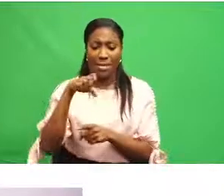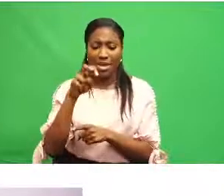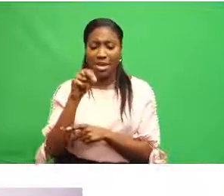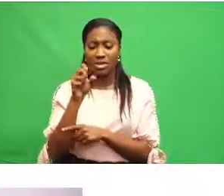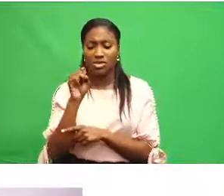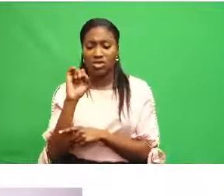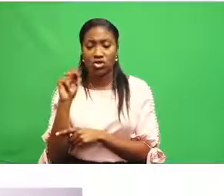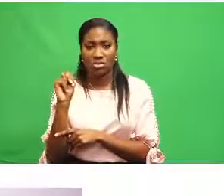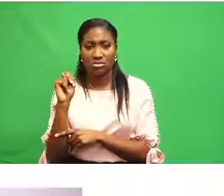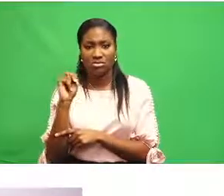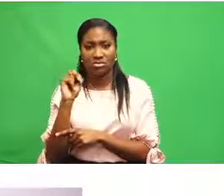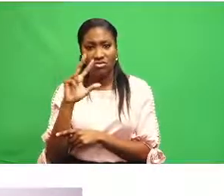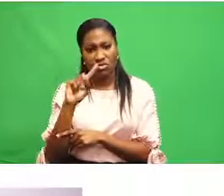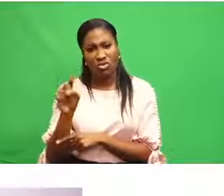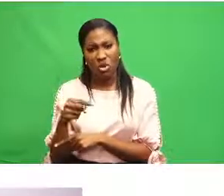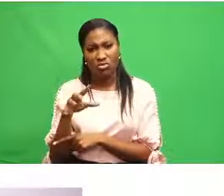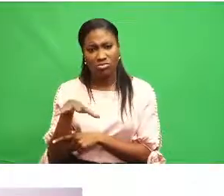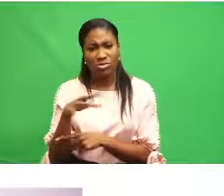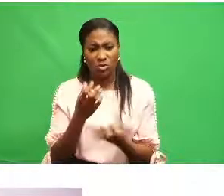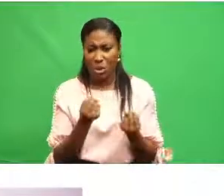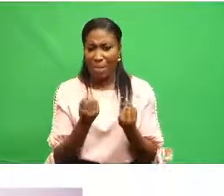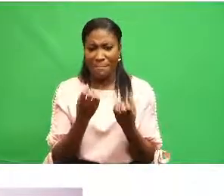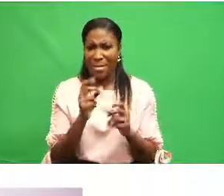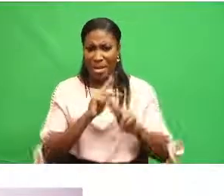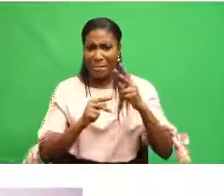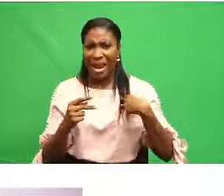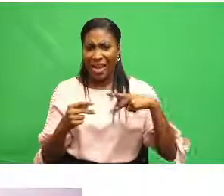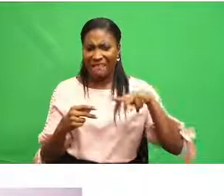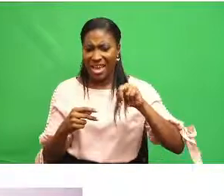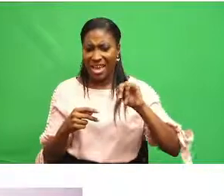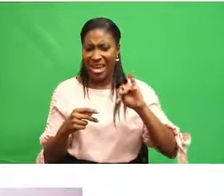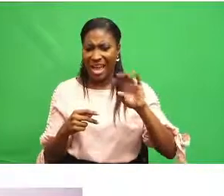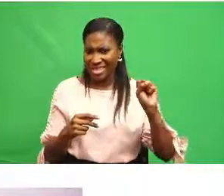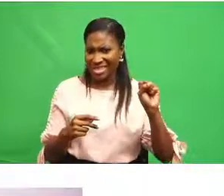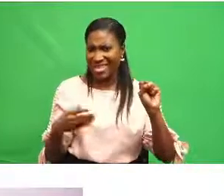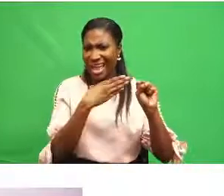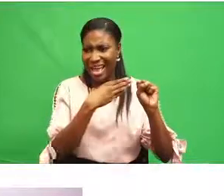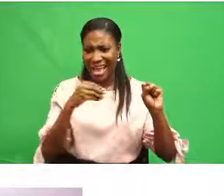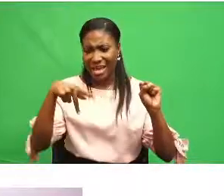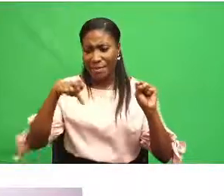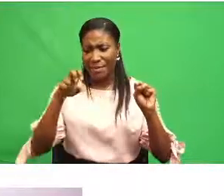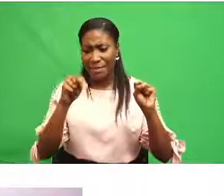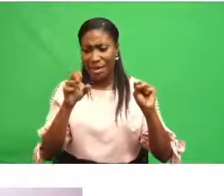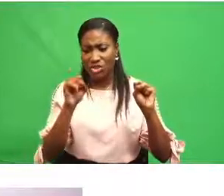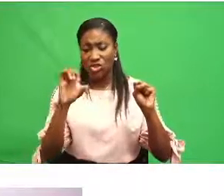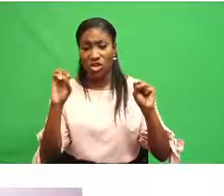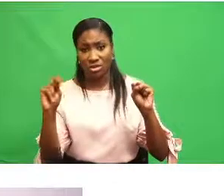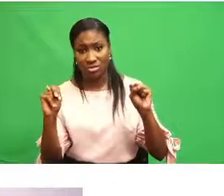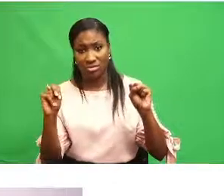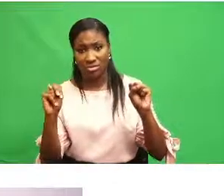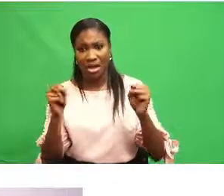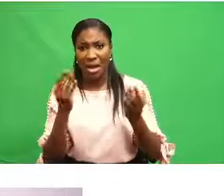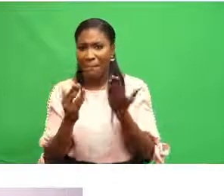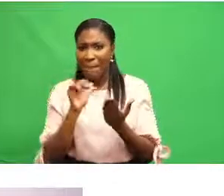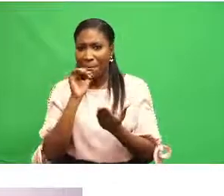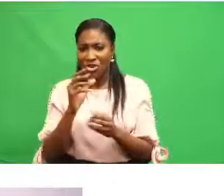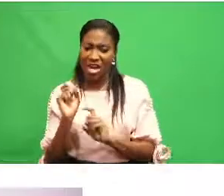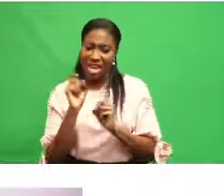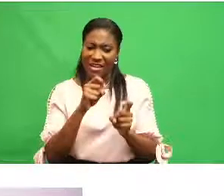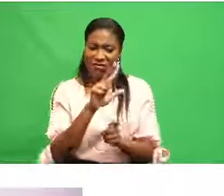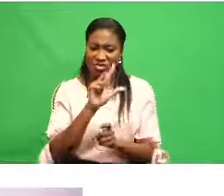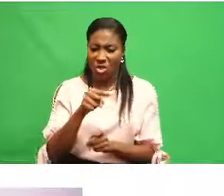many of our clients receive national insurance and Both. senior citizen pension. Correct. They don't receive 3,005, but their